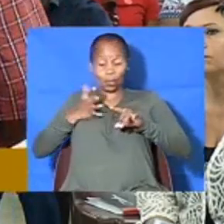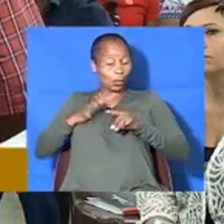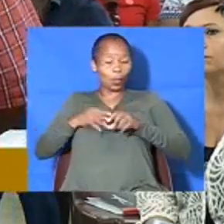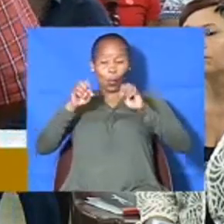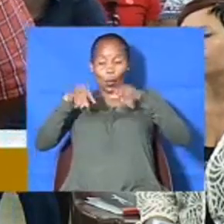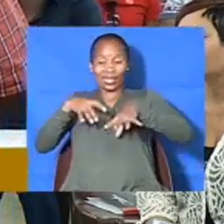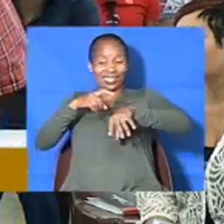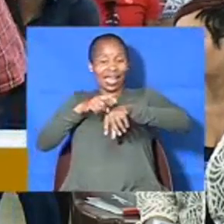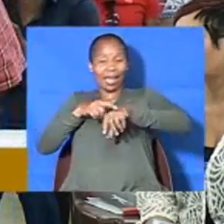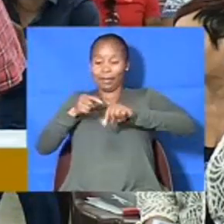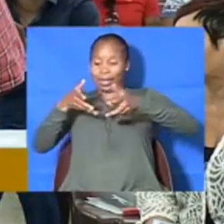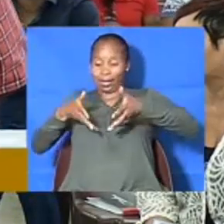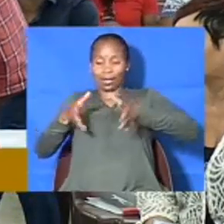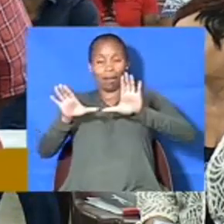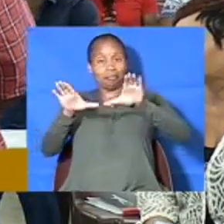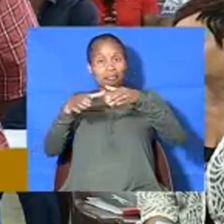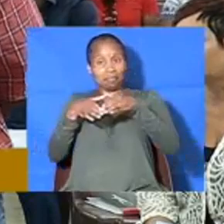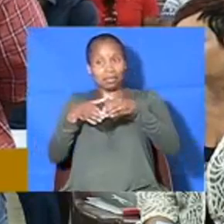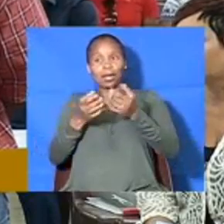to